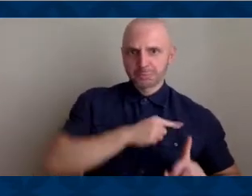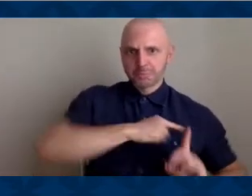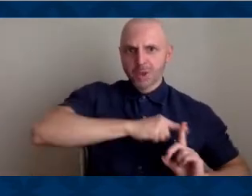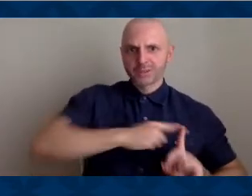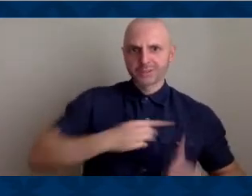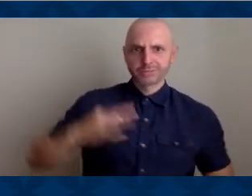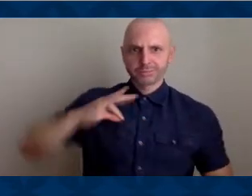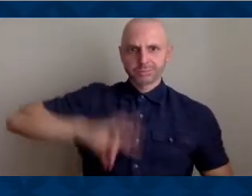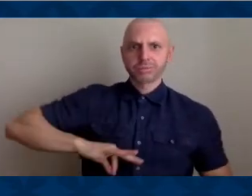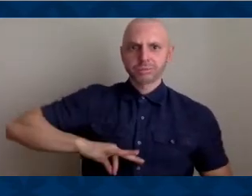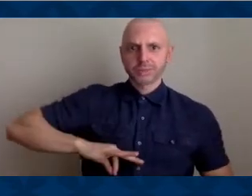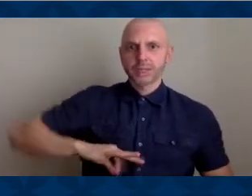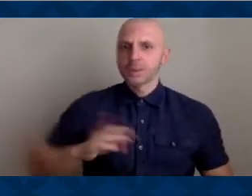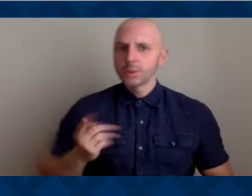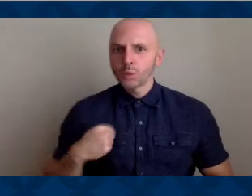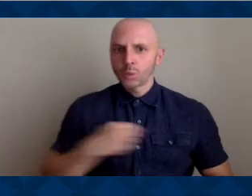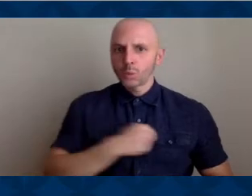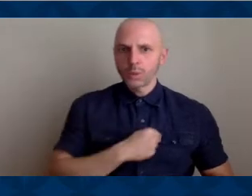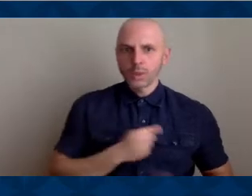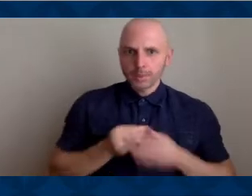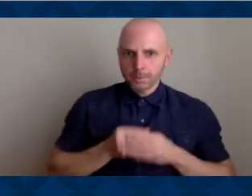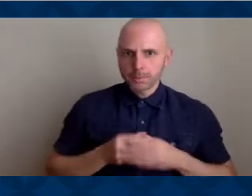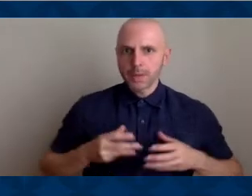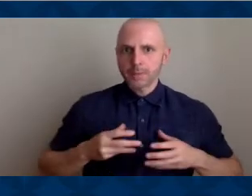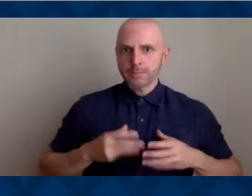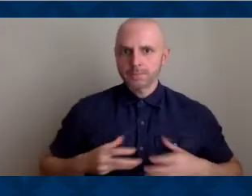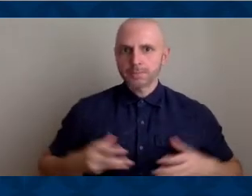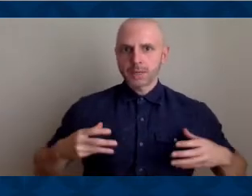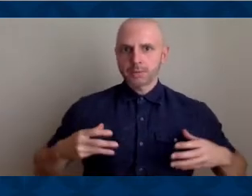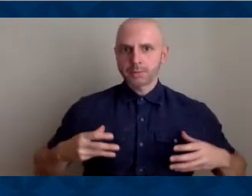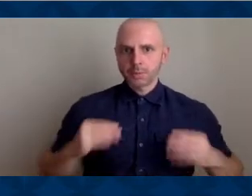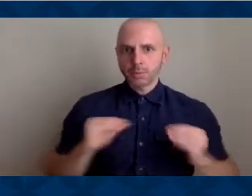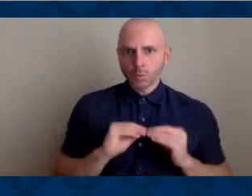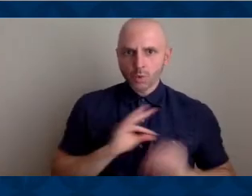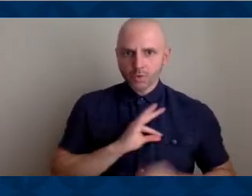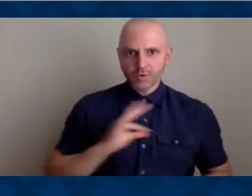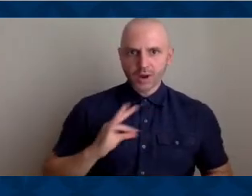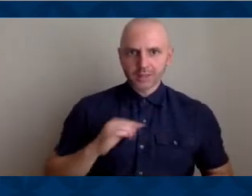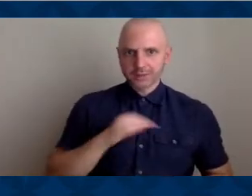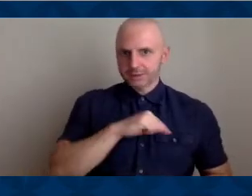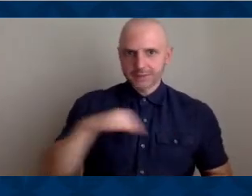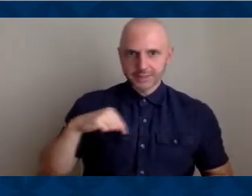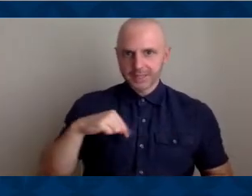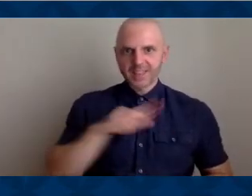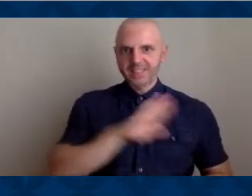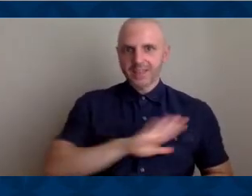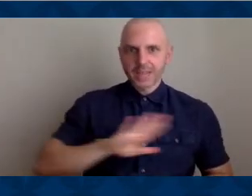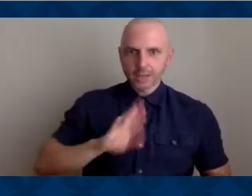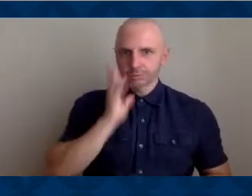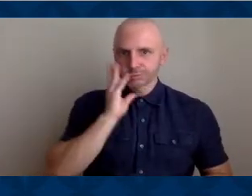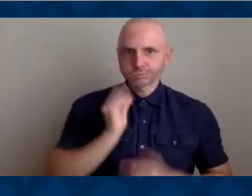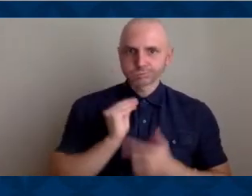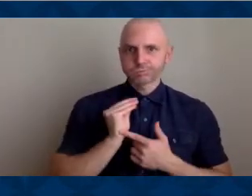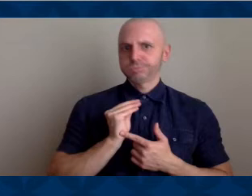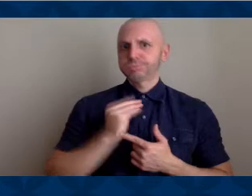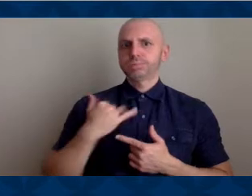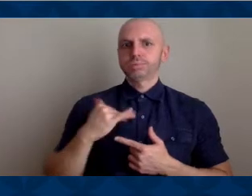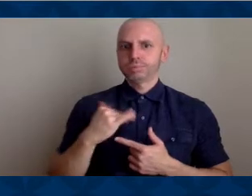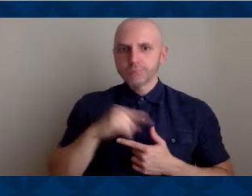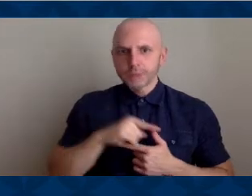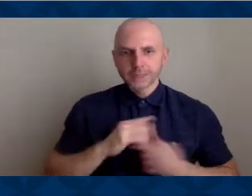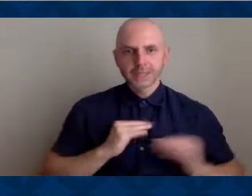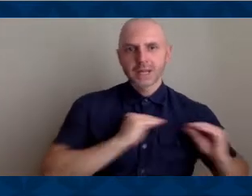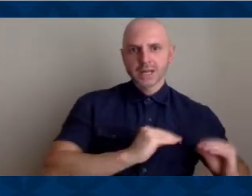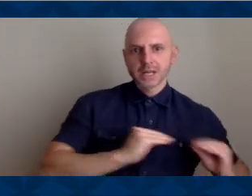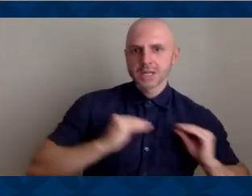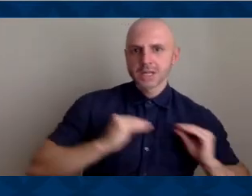And of course, Professors Kimji and Henderson are also bringing a great mix of courses to the table. And we have real depth and breadth